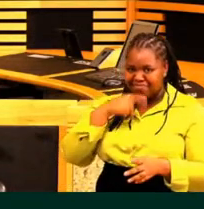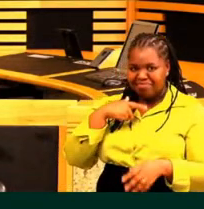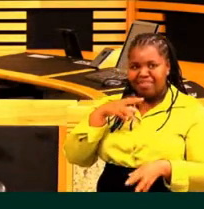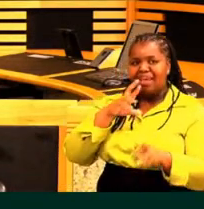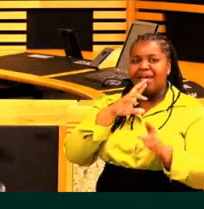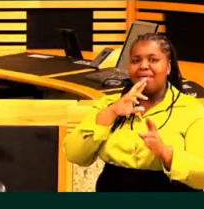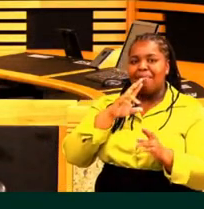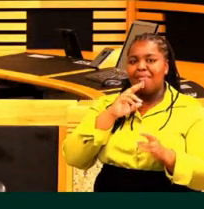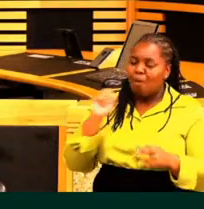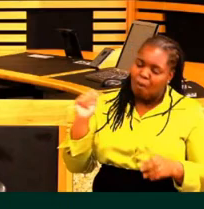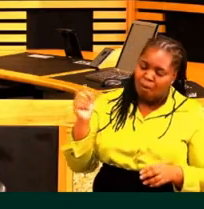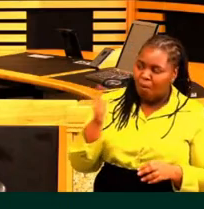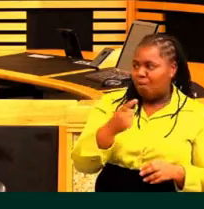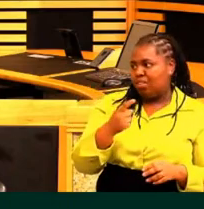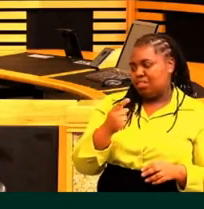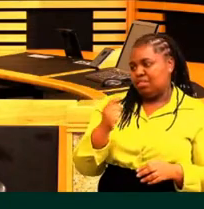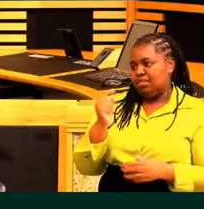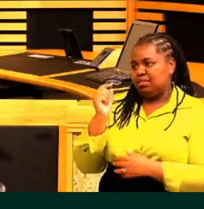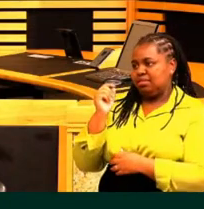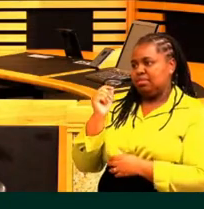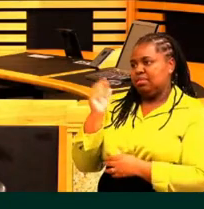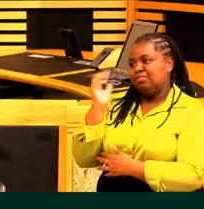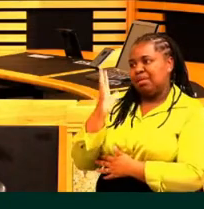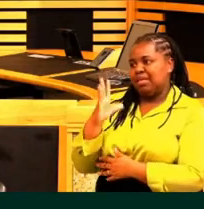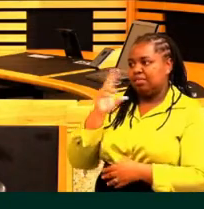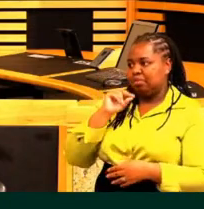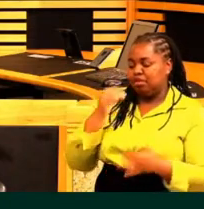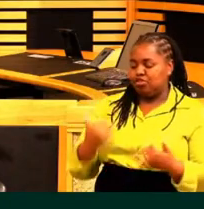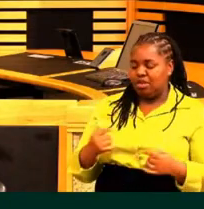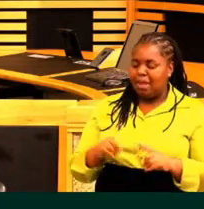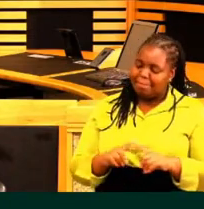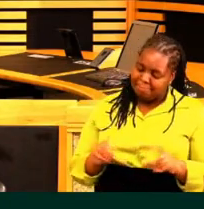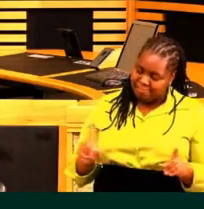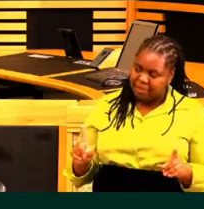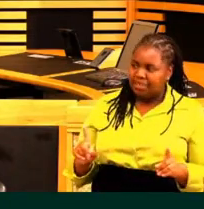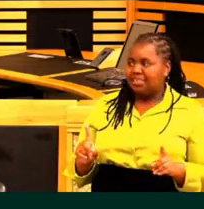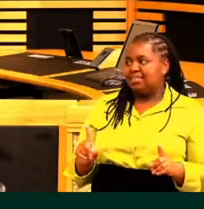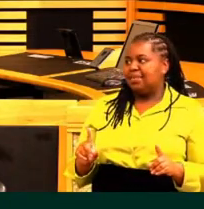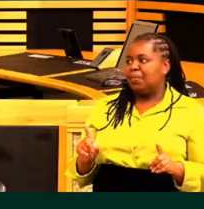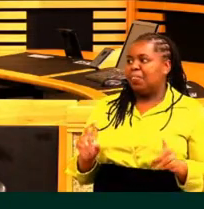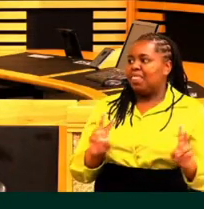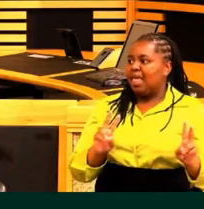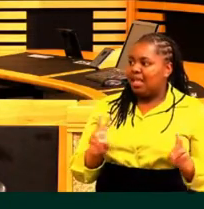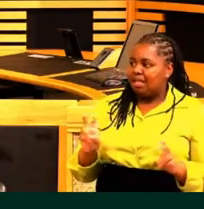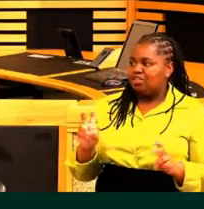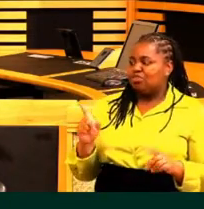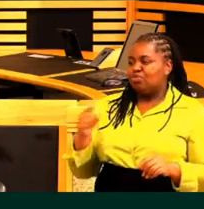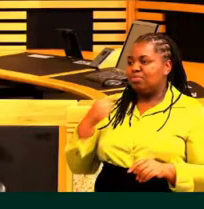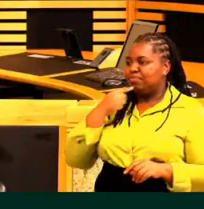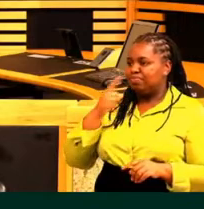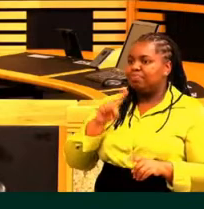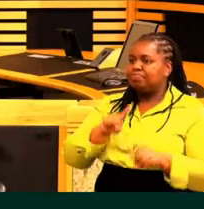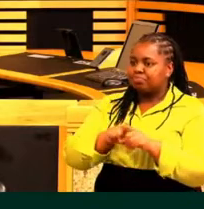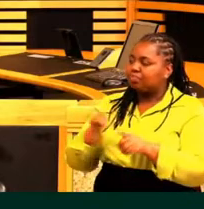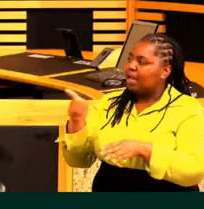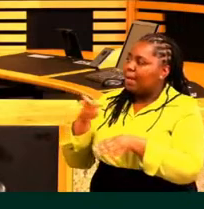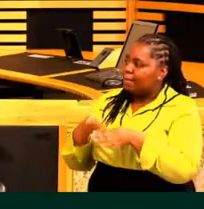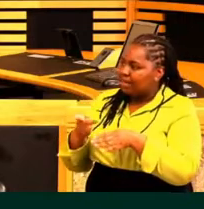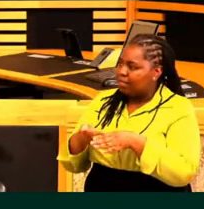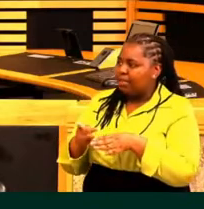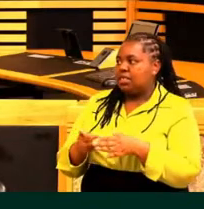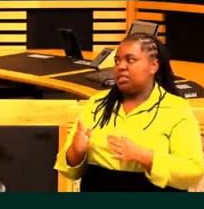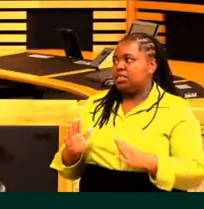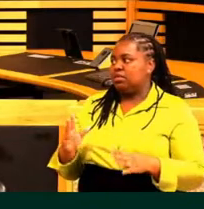speakers spoke here today but the issues that we have raised but also the preparedness